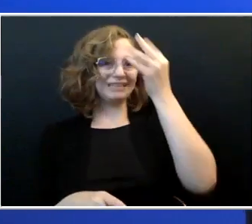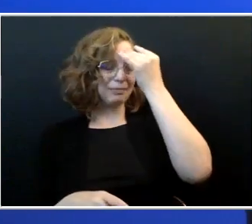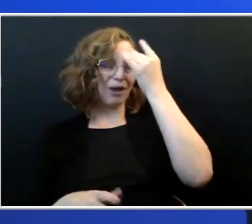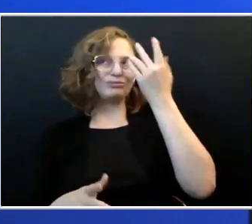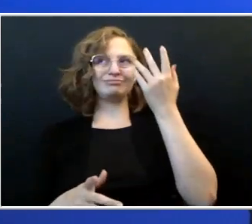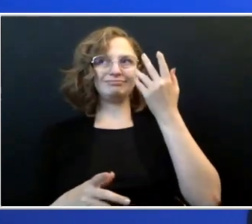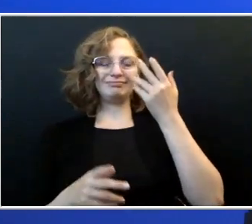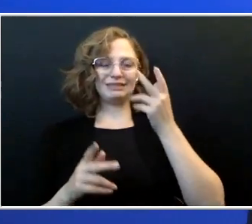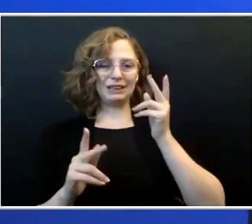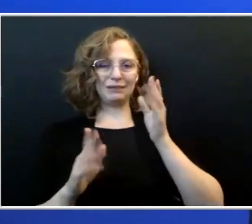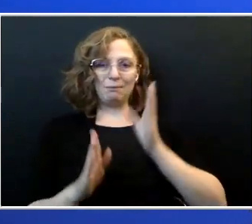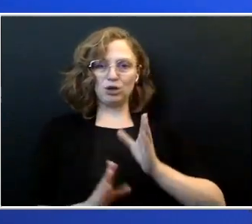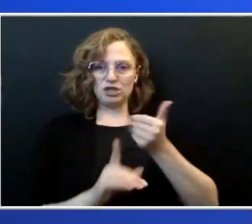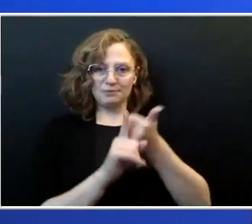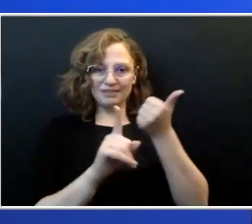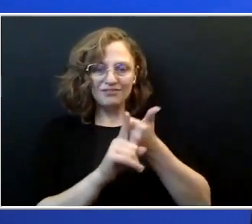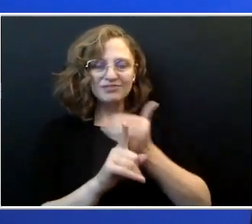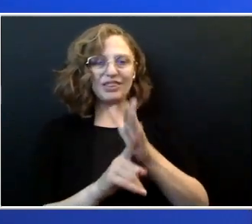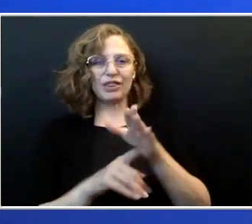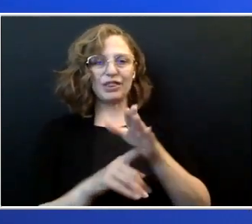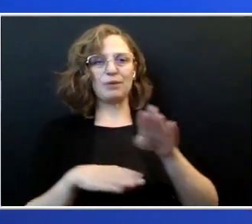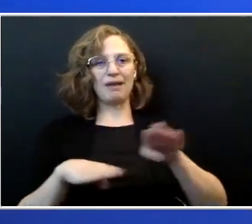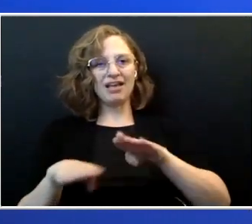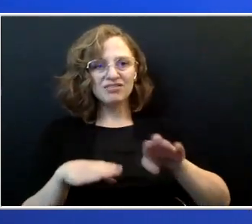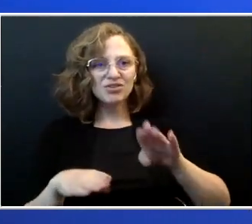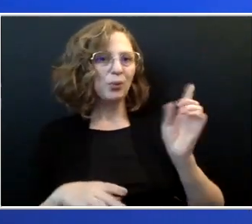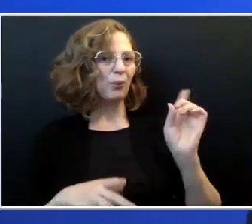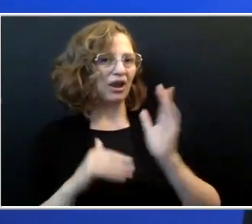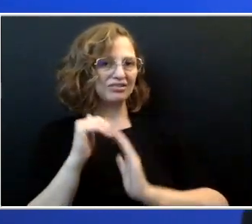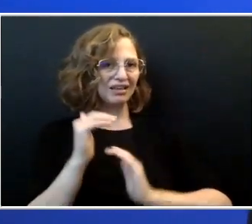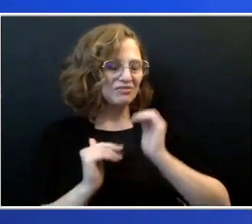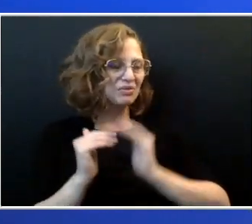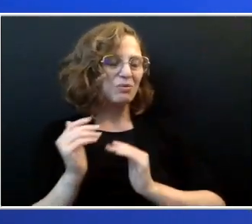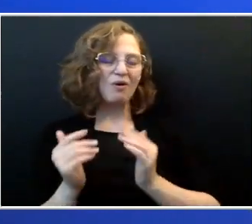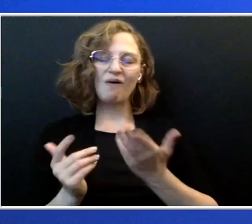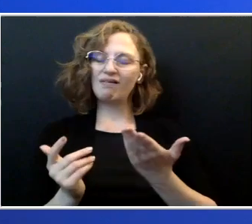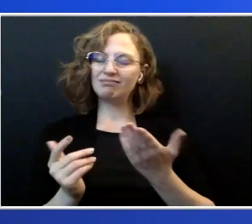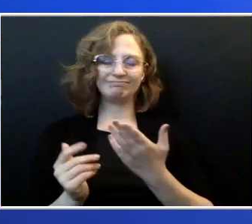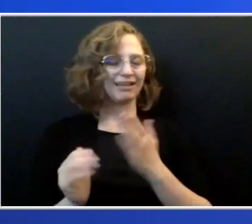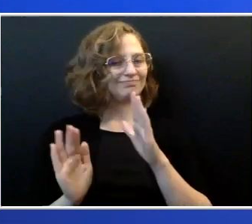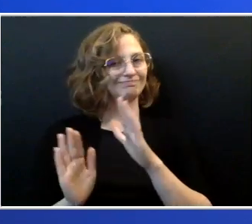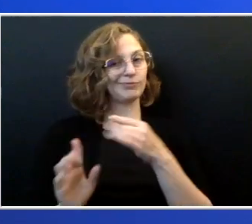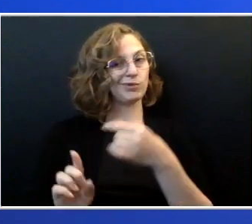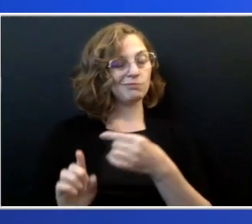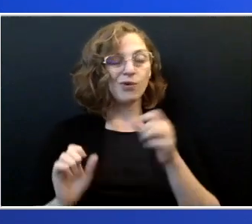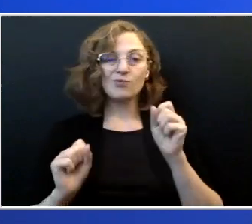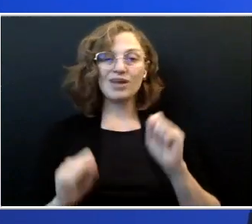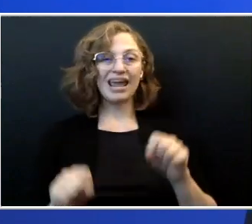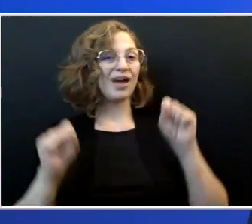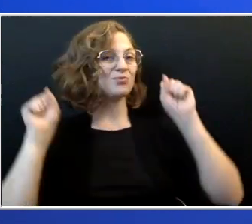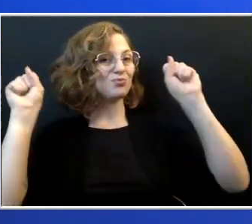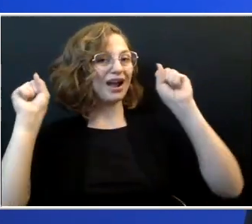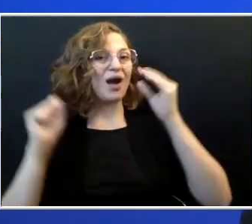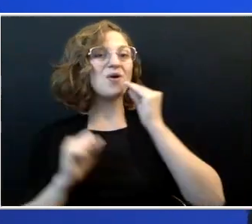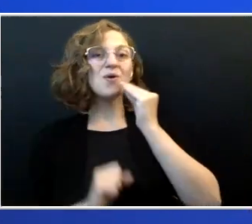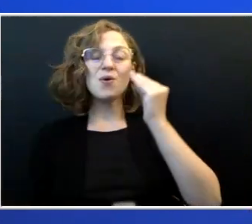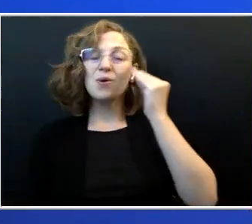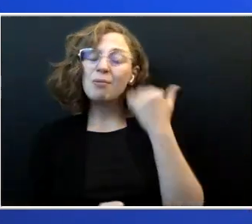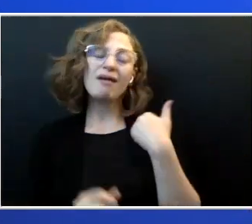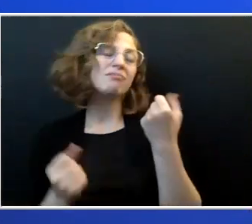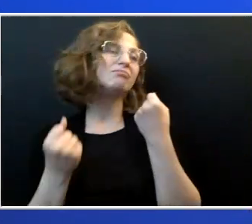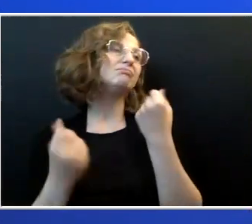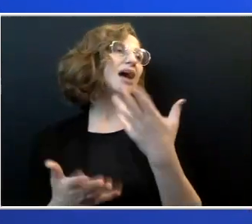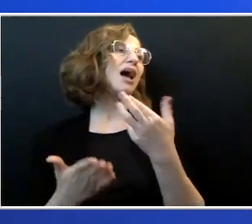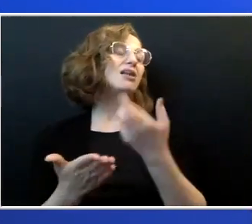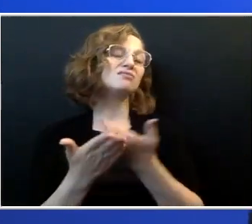such a wonderful one, that you can do it from your home now. We have so many great resources. If you love the gym atmosphere, that's great too. If you love being around other